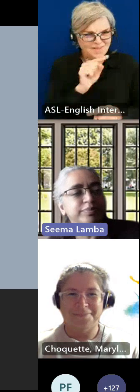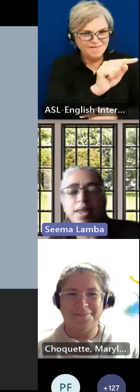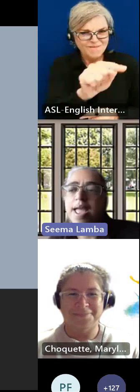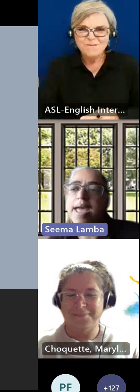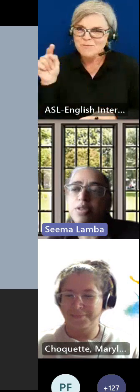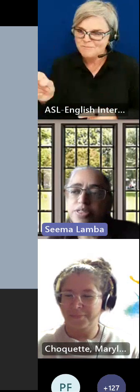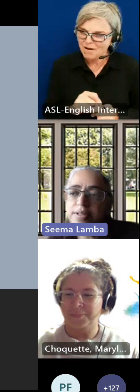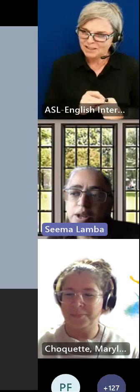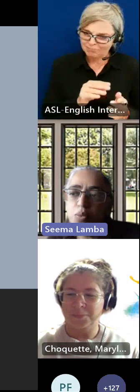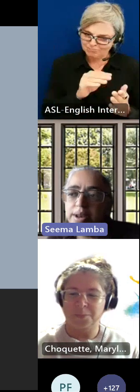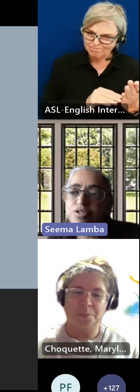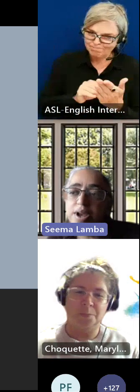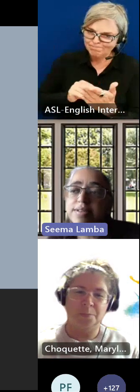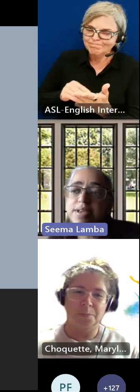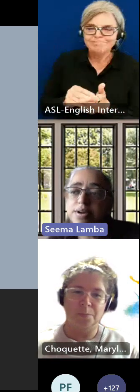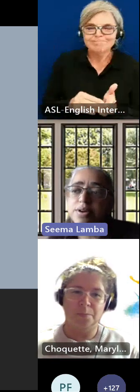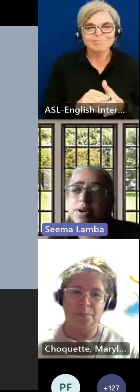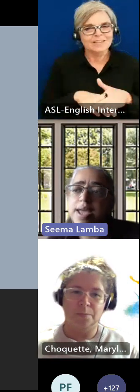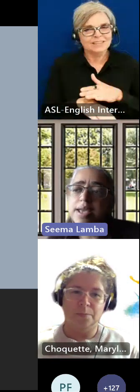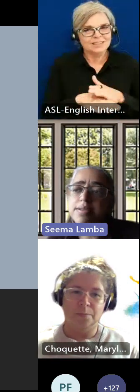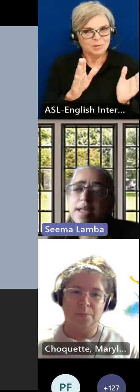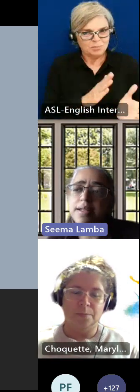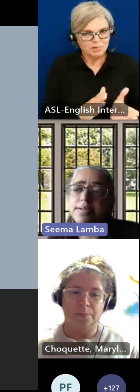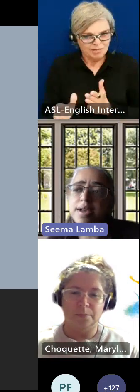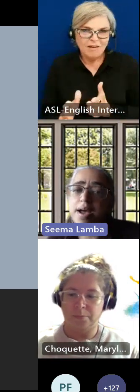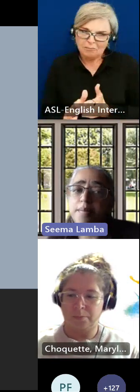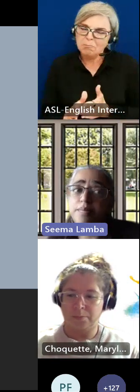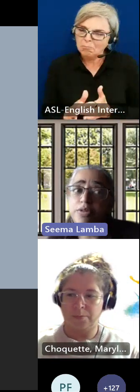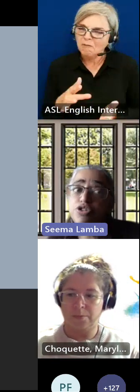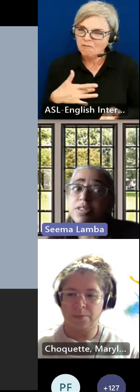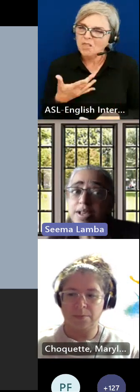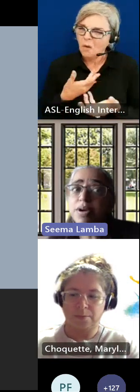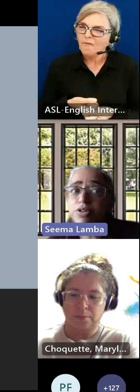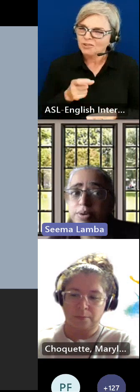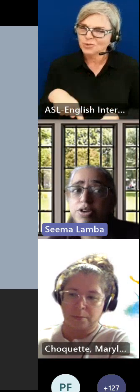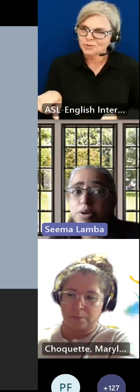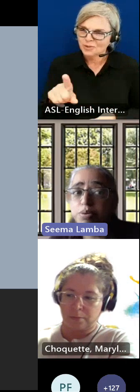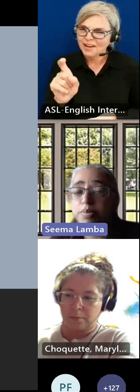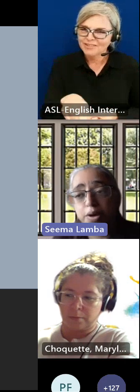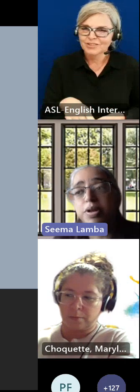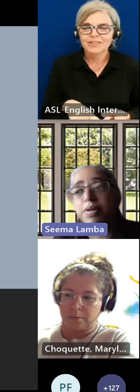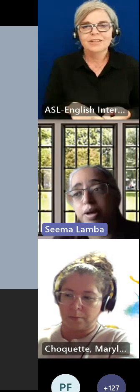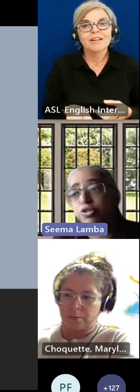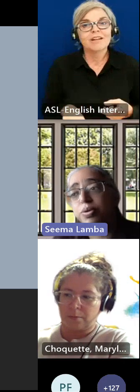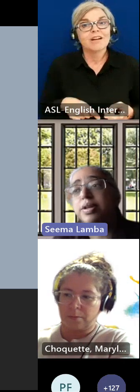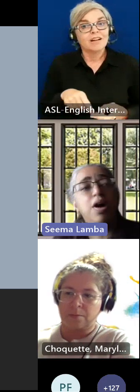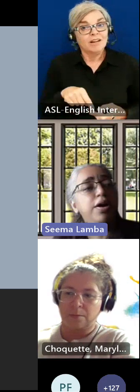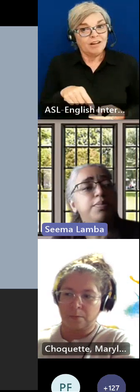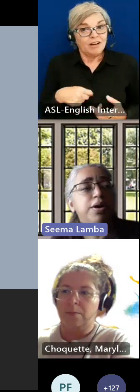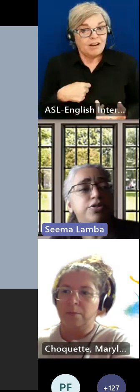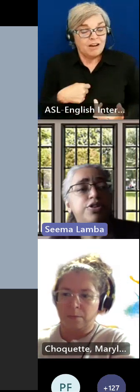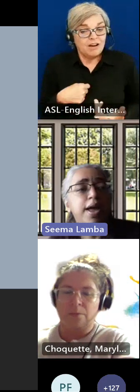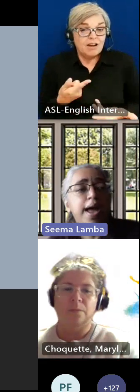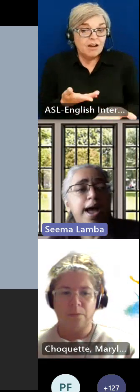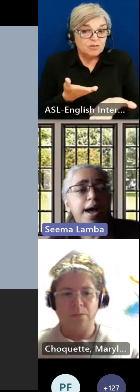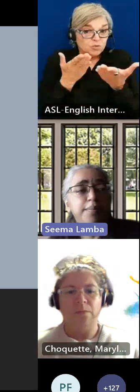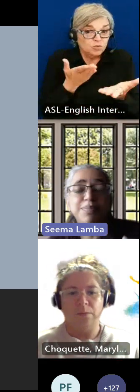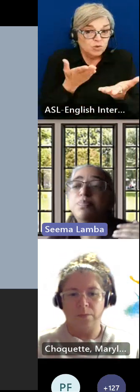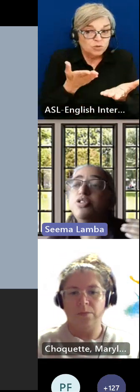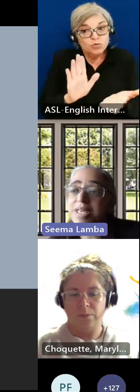sure. And the thing that I want to stress here is that you should think about doing your employment equity plan, which we're going to talk